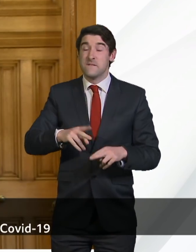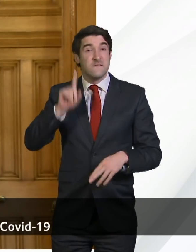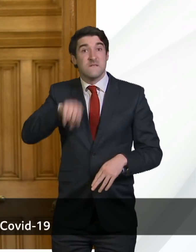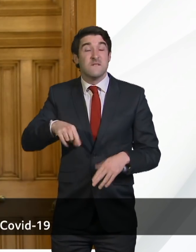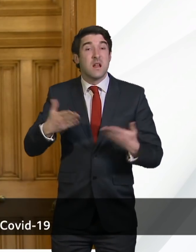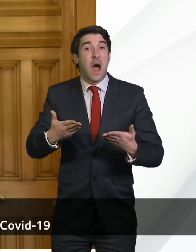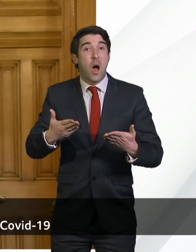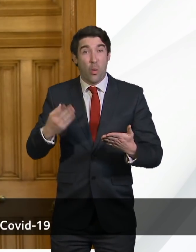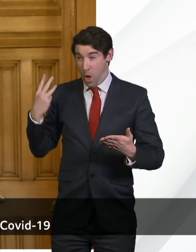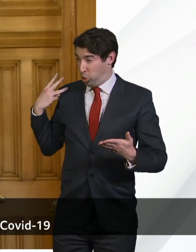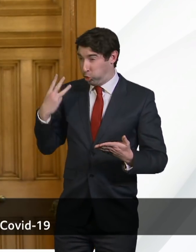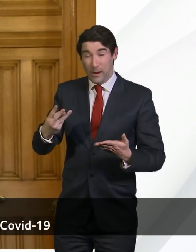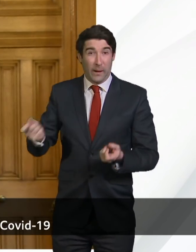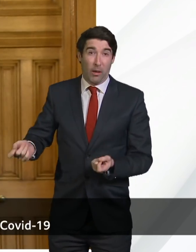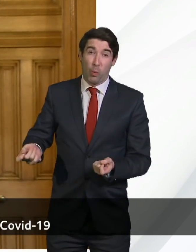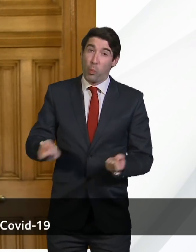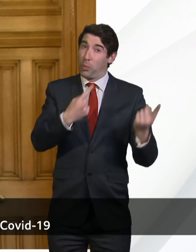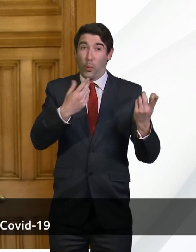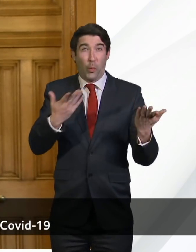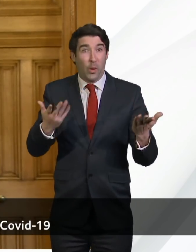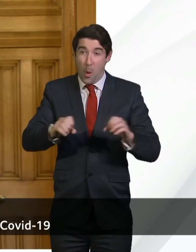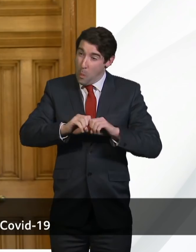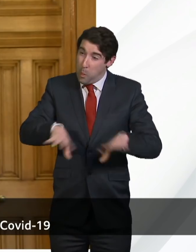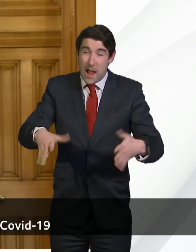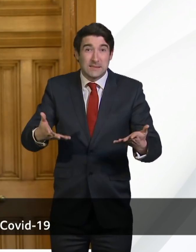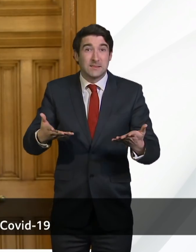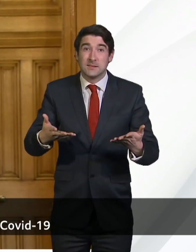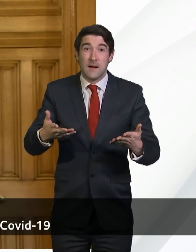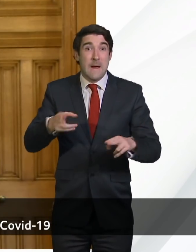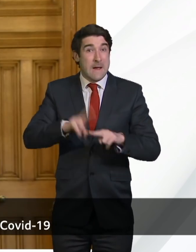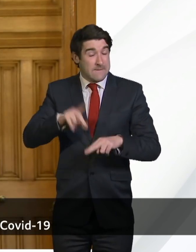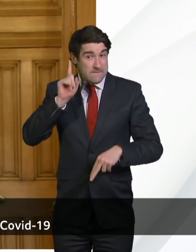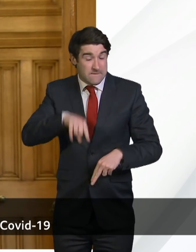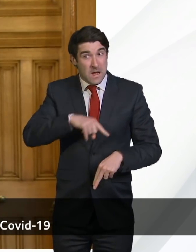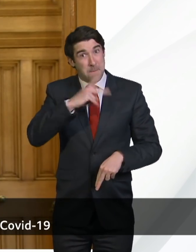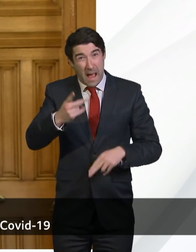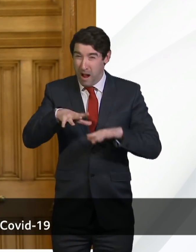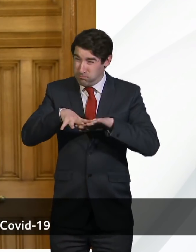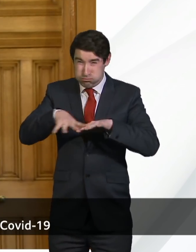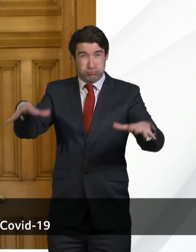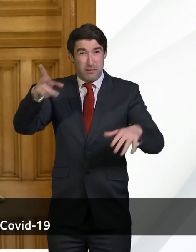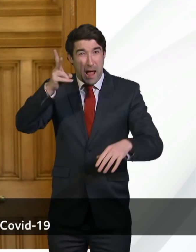mustn't give the coronavirus a second chance to kill more people and to hurt our country.